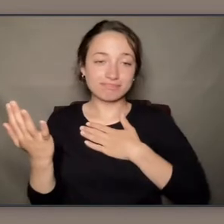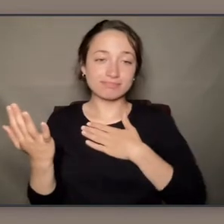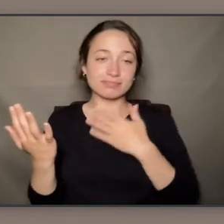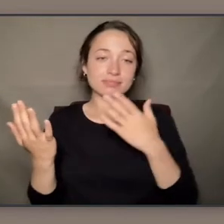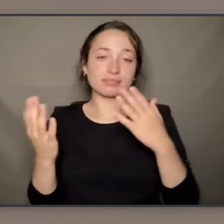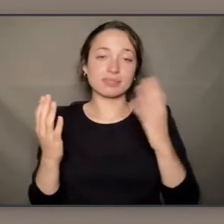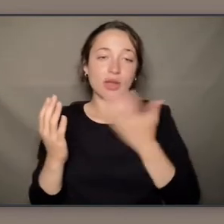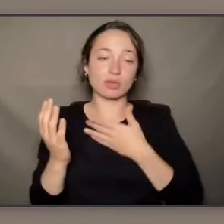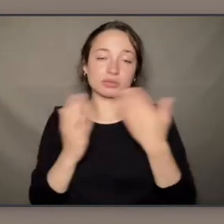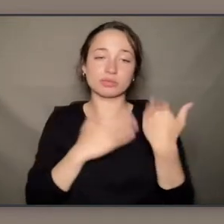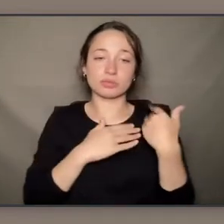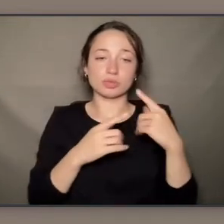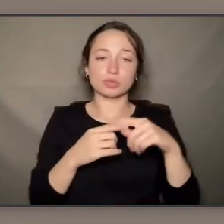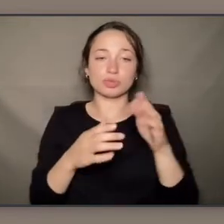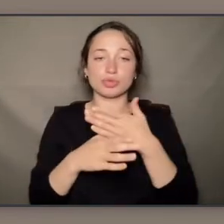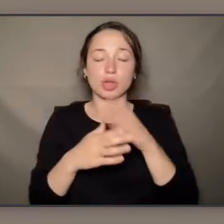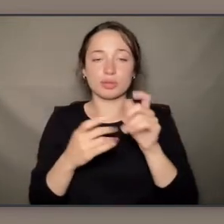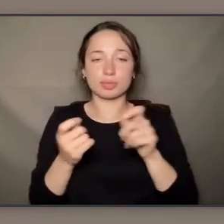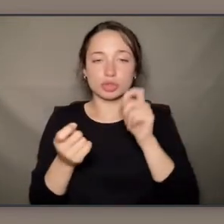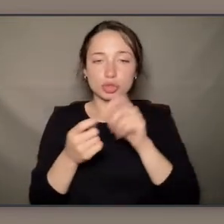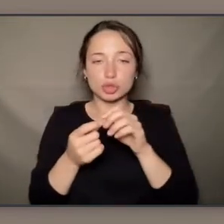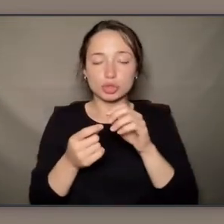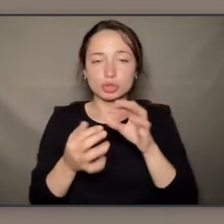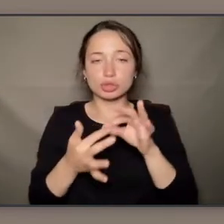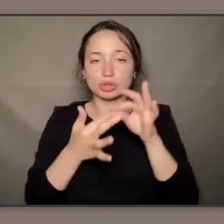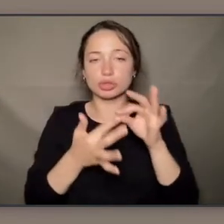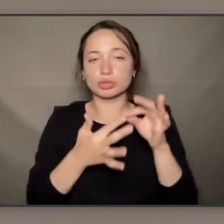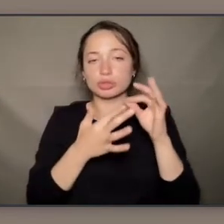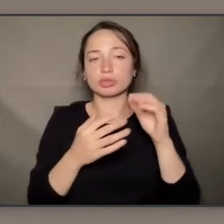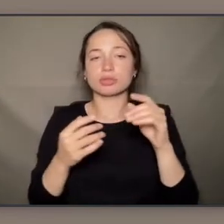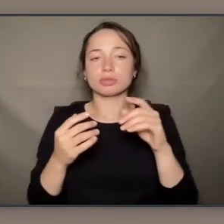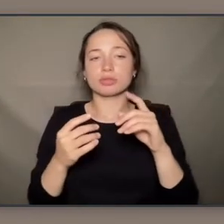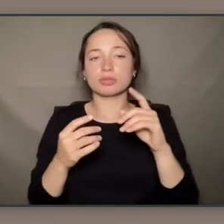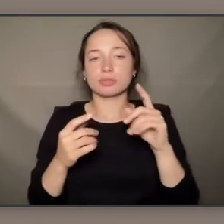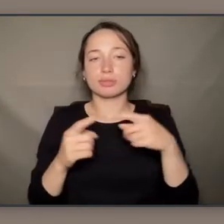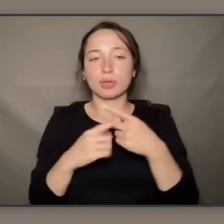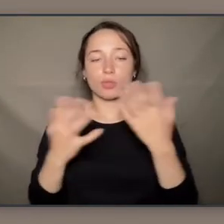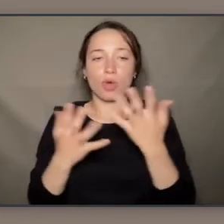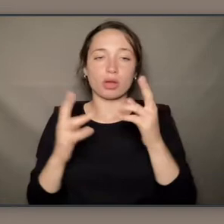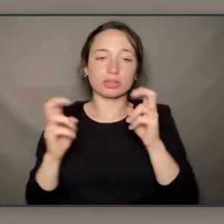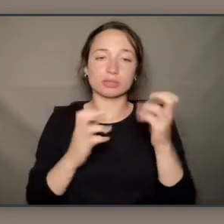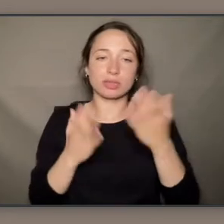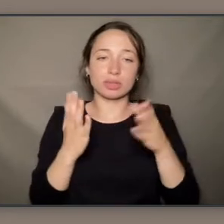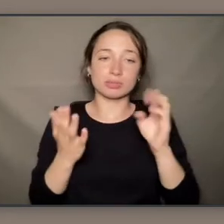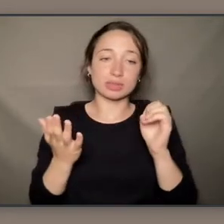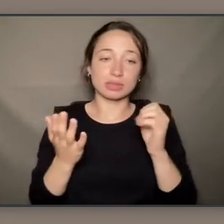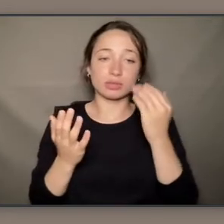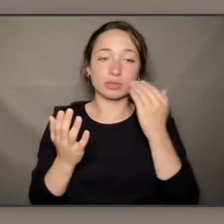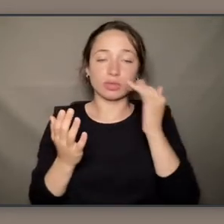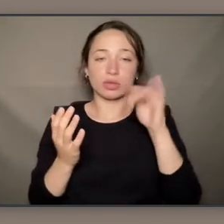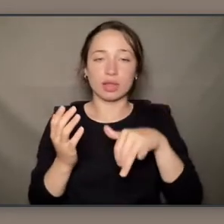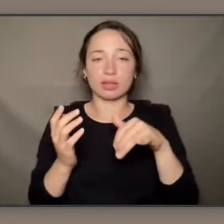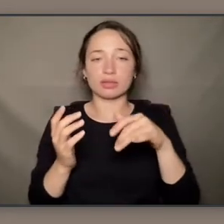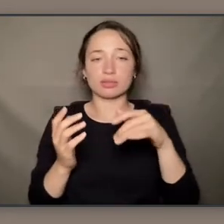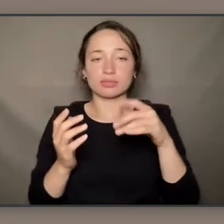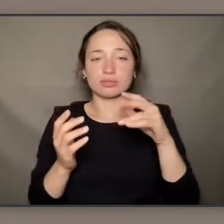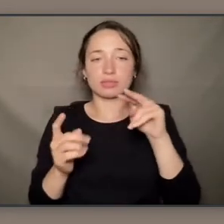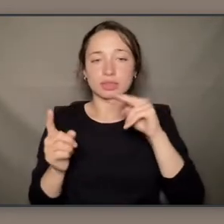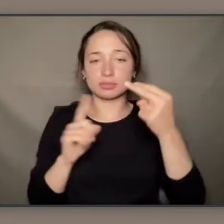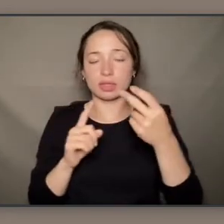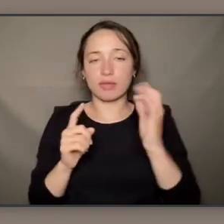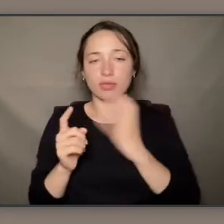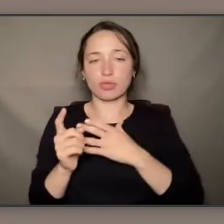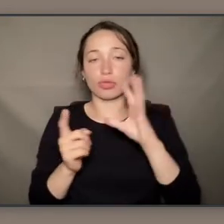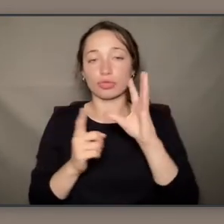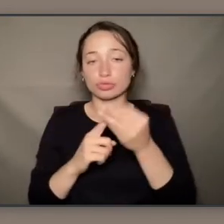our responsibility to share the particulars about whatever the issue might be, that aspect of